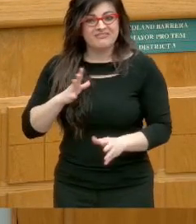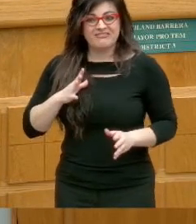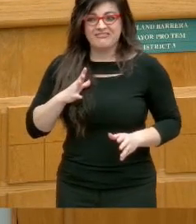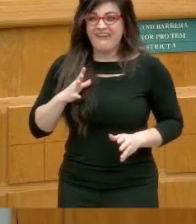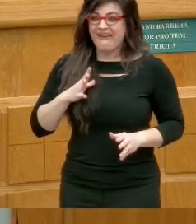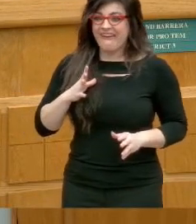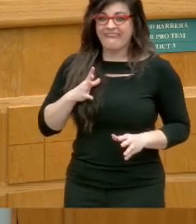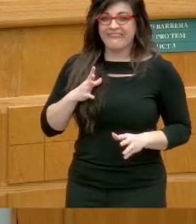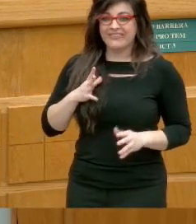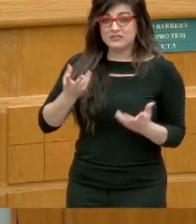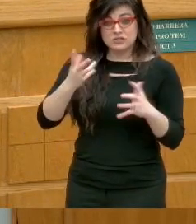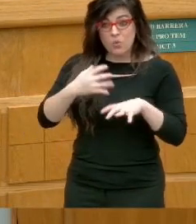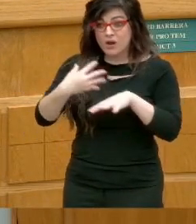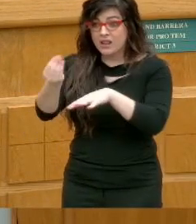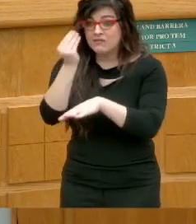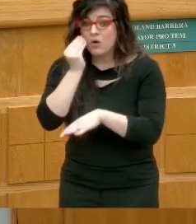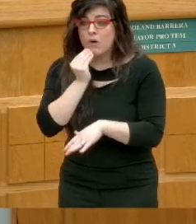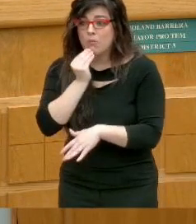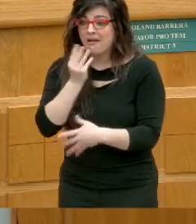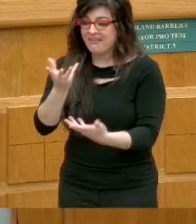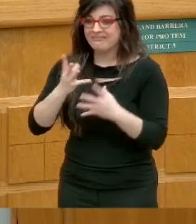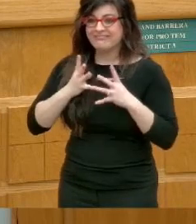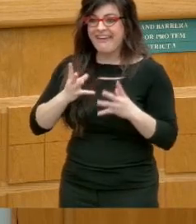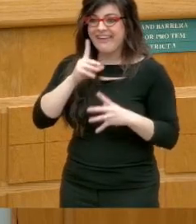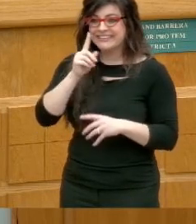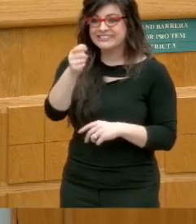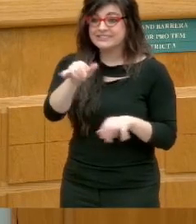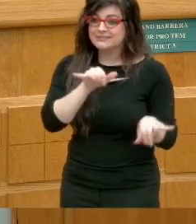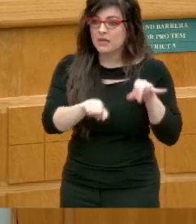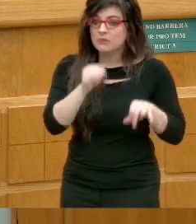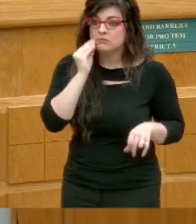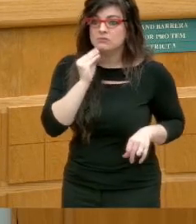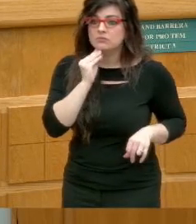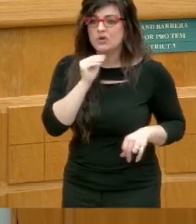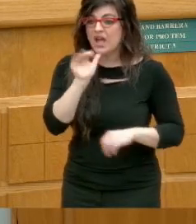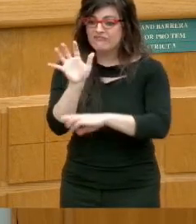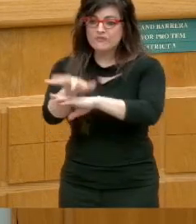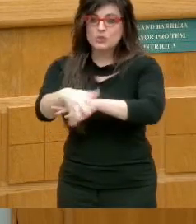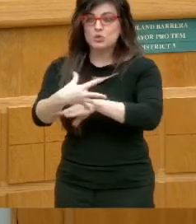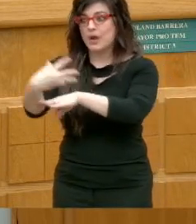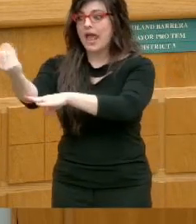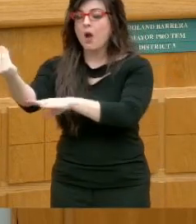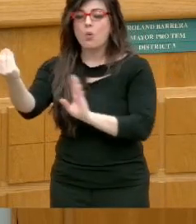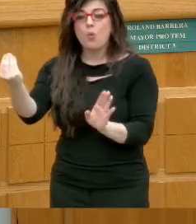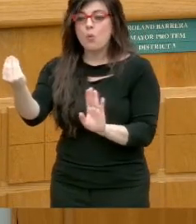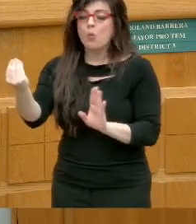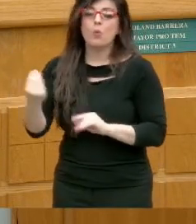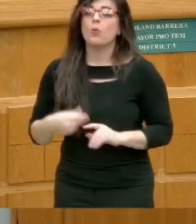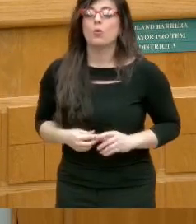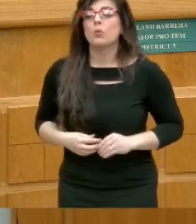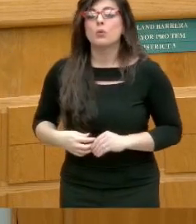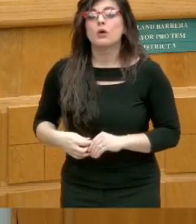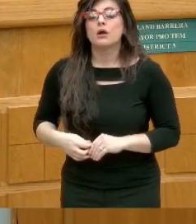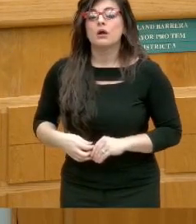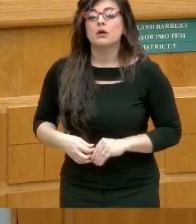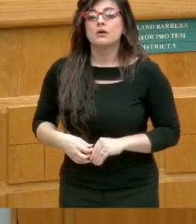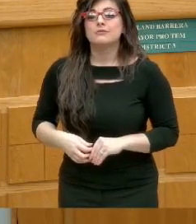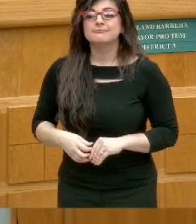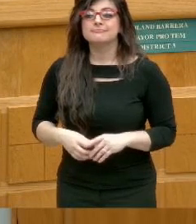Nobody's forcing you to leave your home. Nobody's twisting your arm to make you leave. So you just, as they